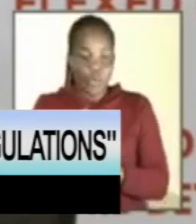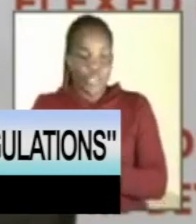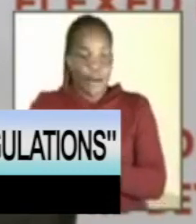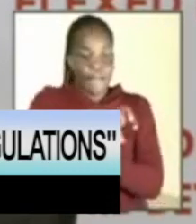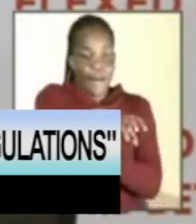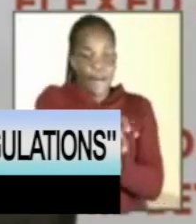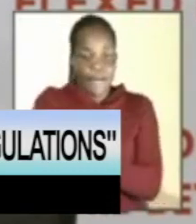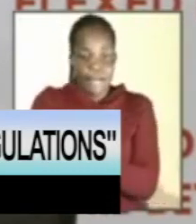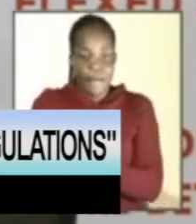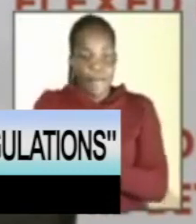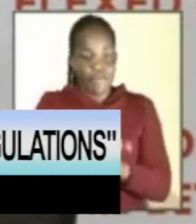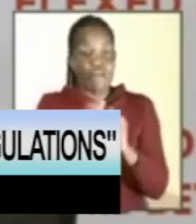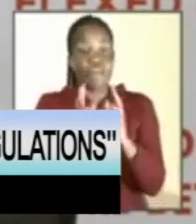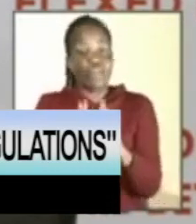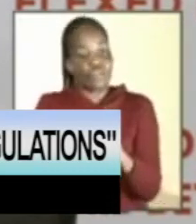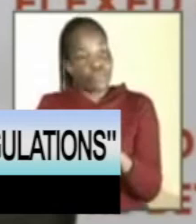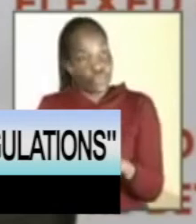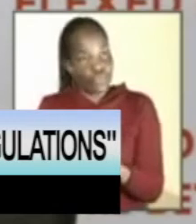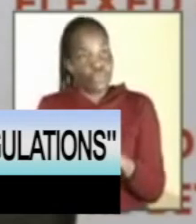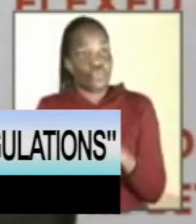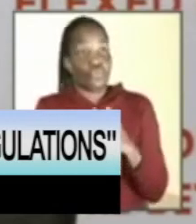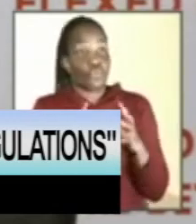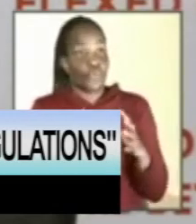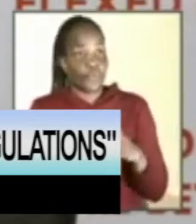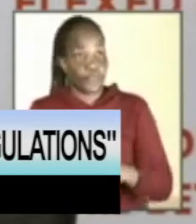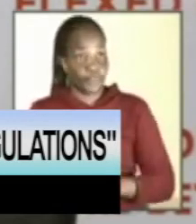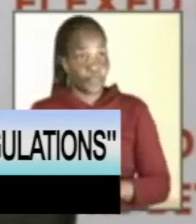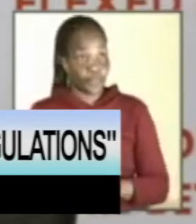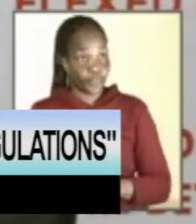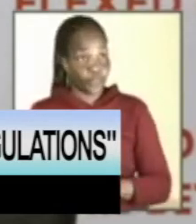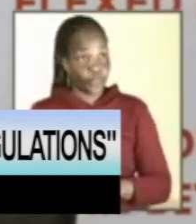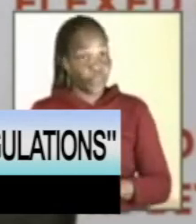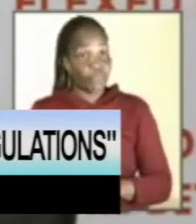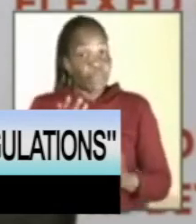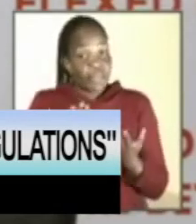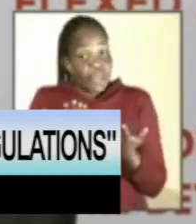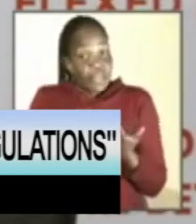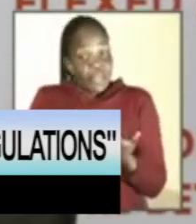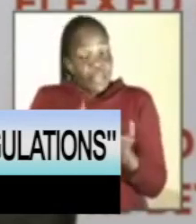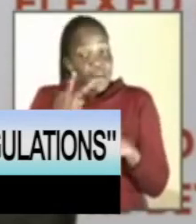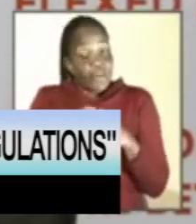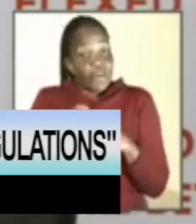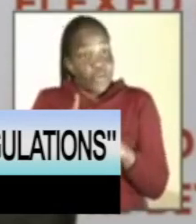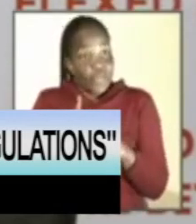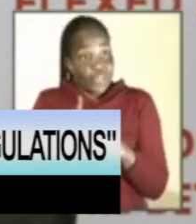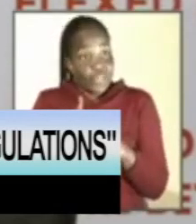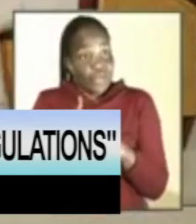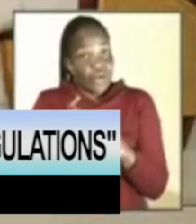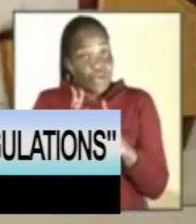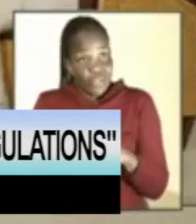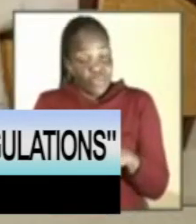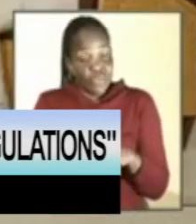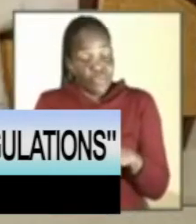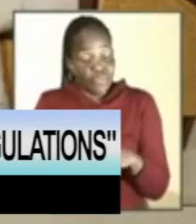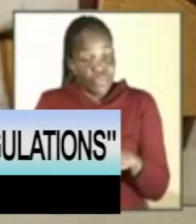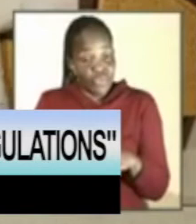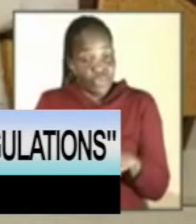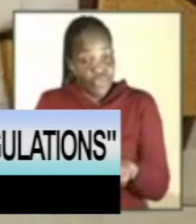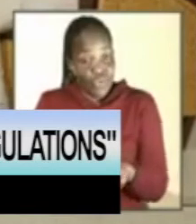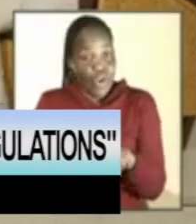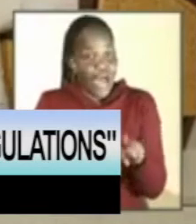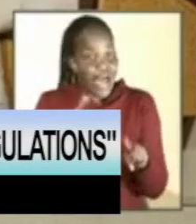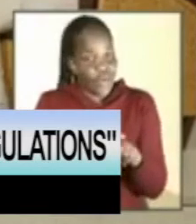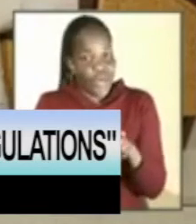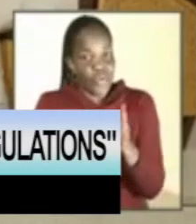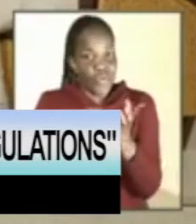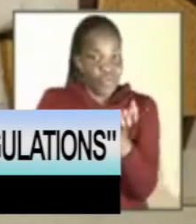people can be using. Maybe the practice there could be kind of a bit minimal.